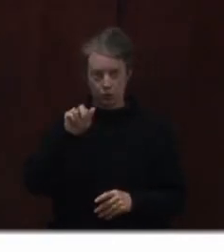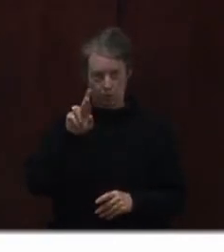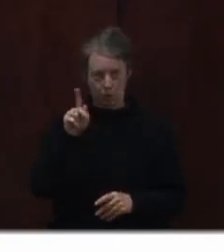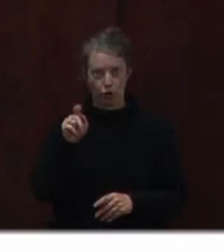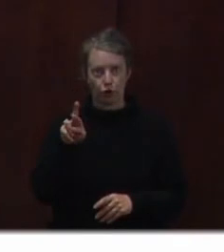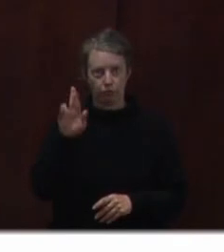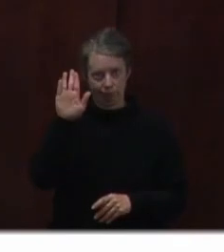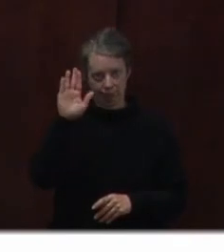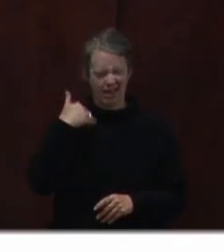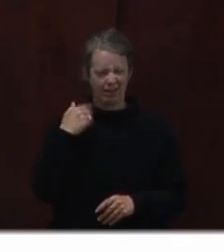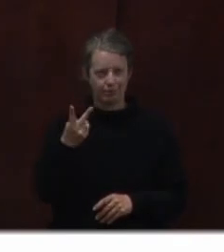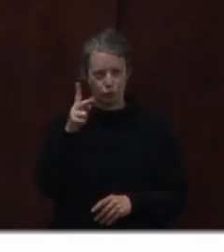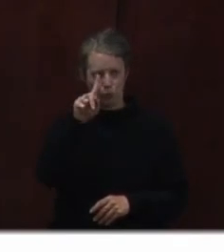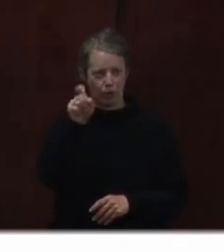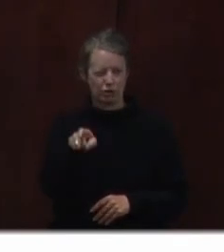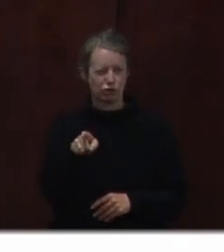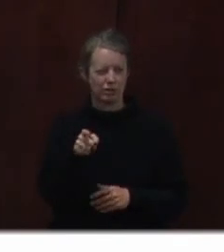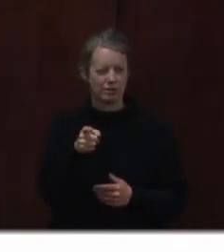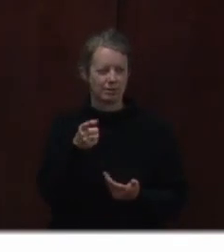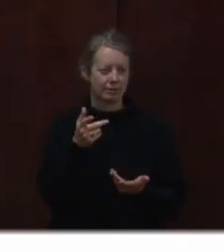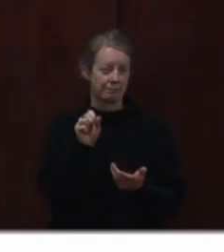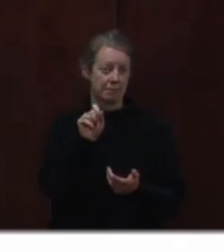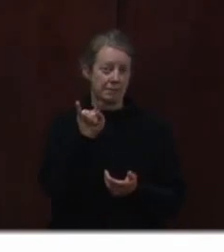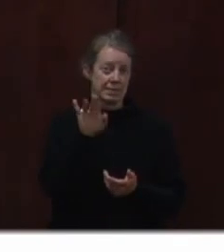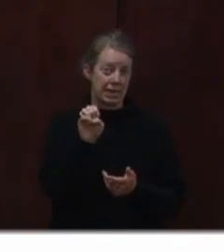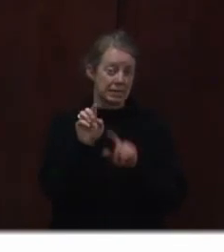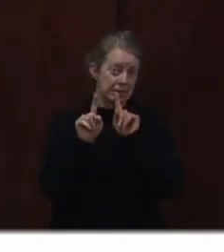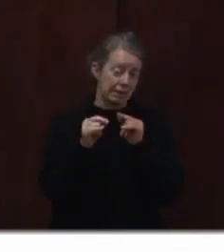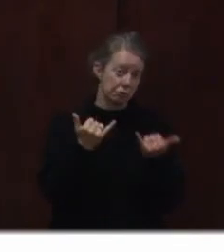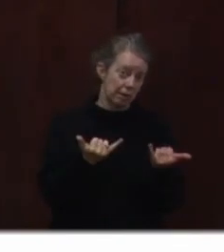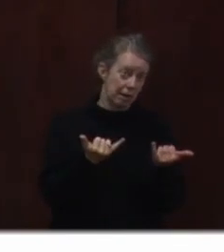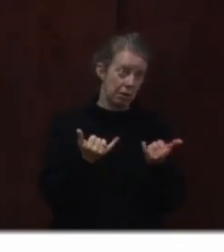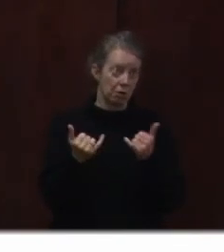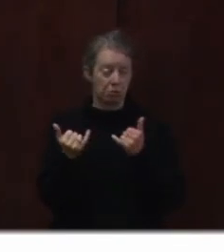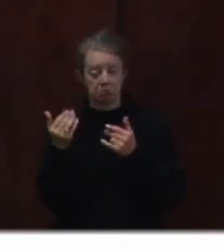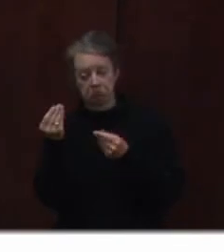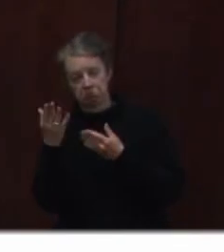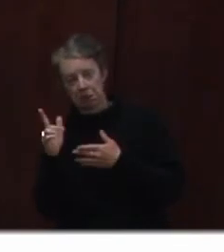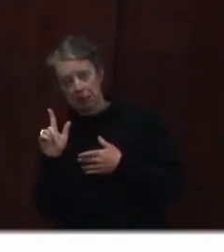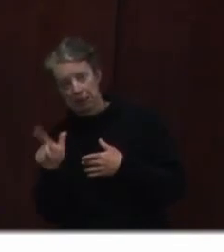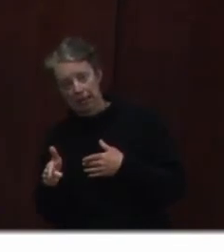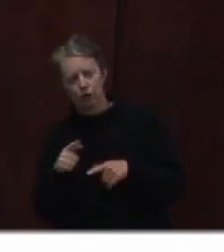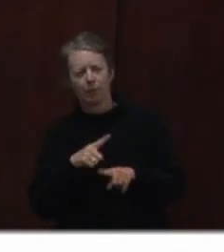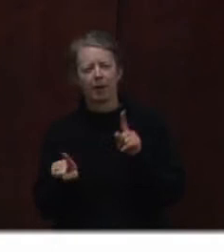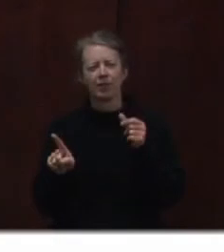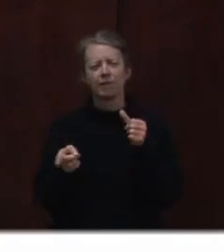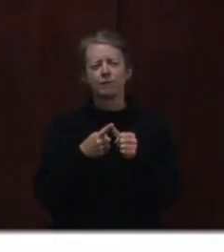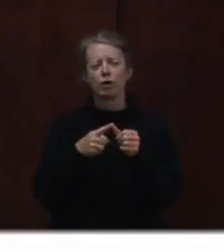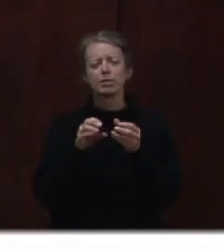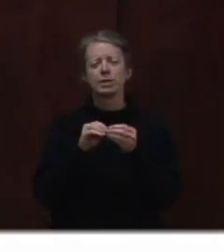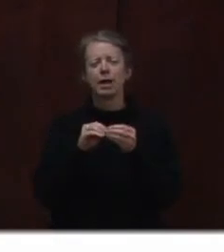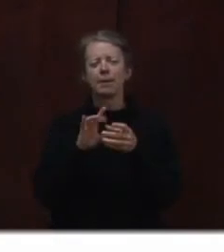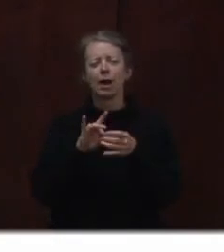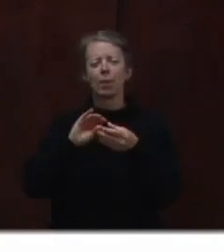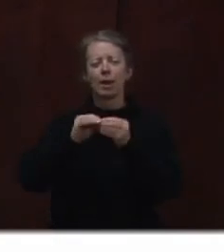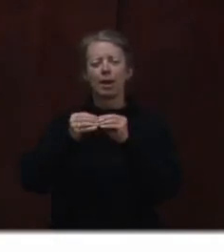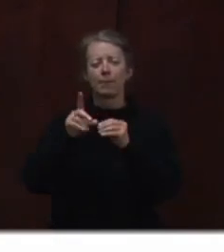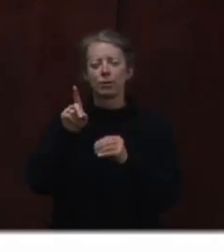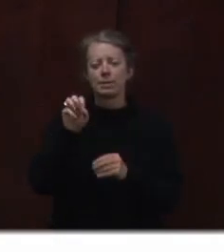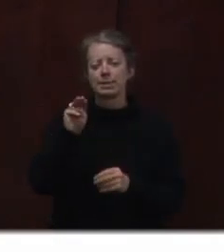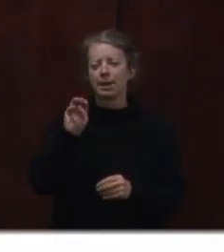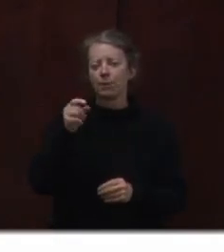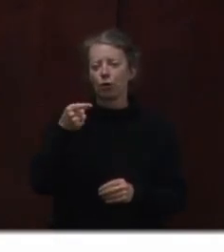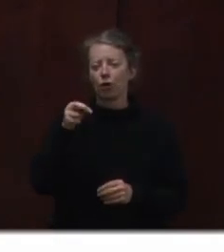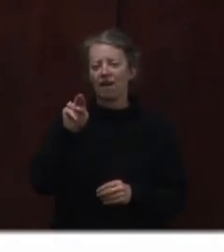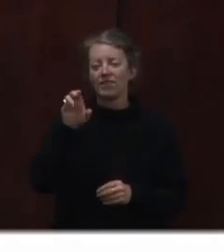that you can answer now or later, I guess. But the first was around that demographic slide, which I thought was outstandingly